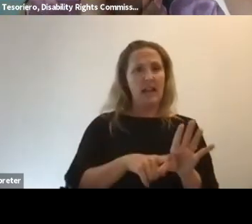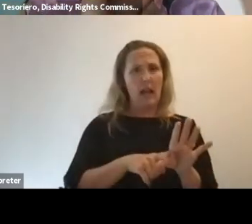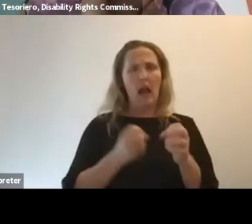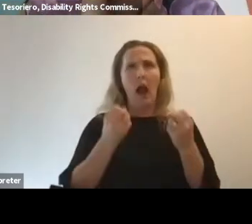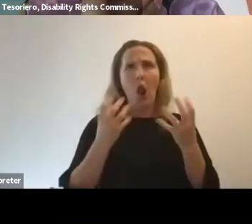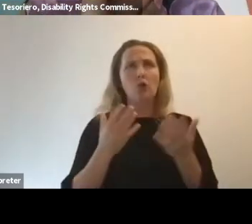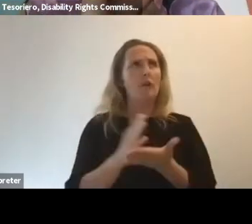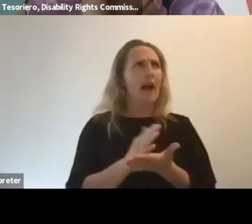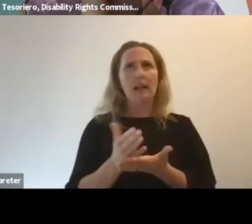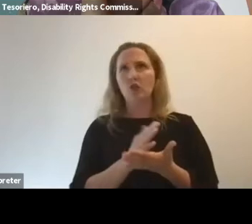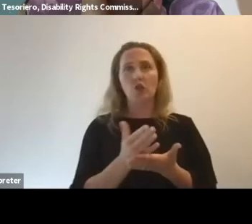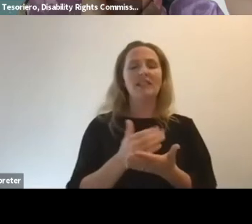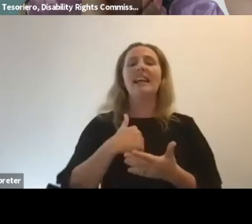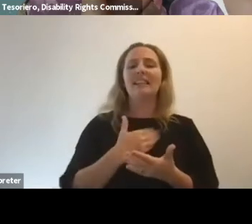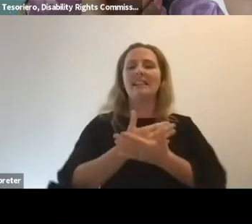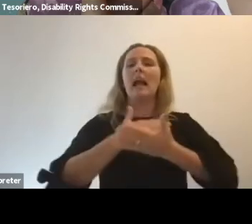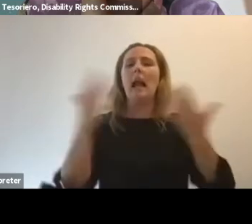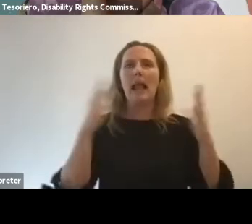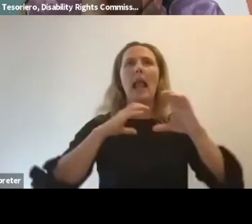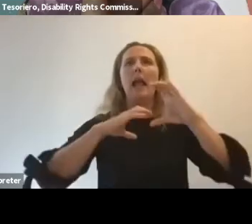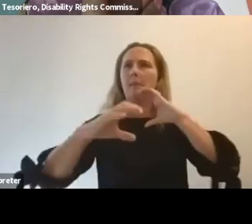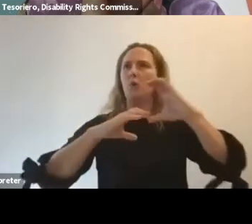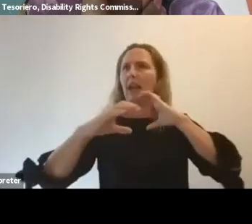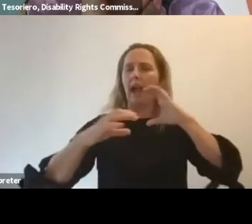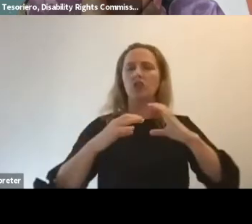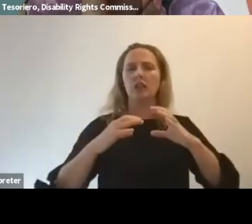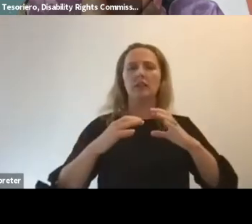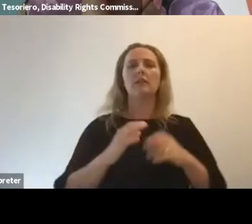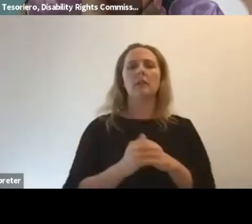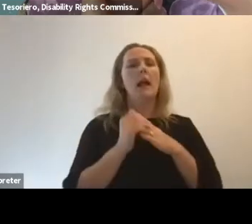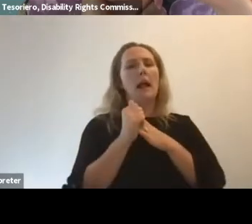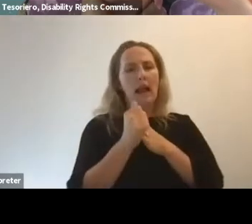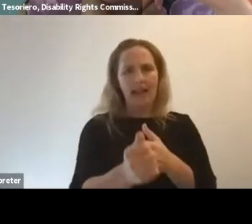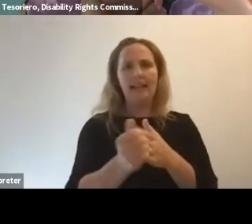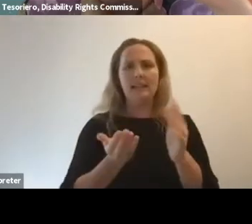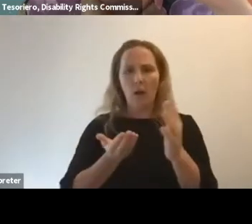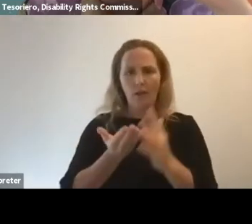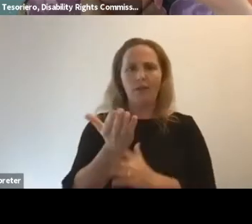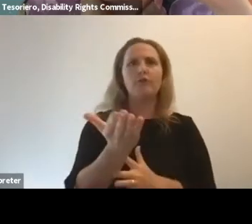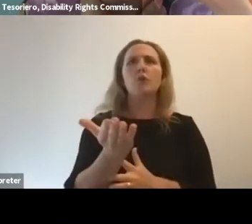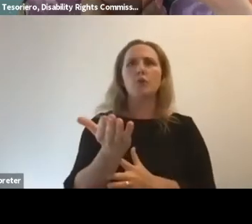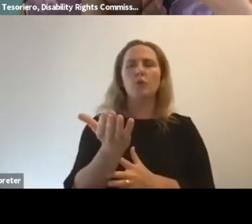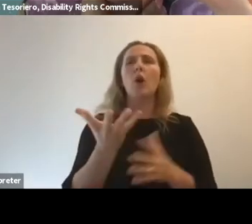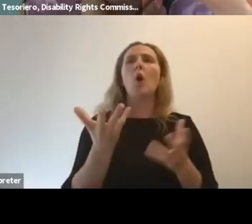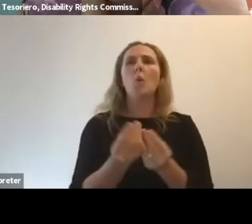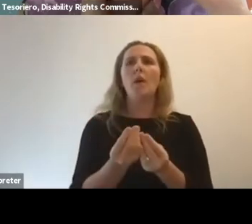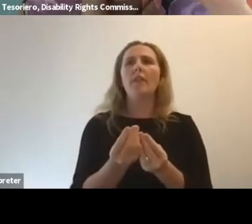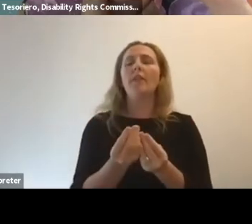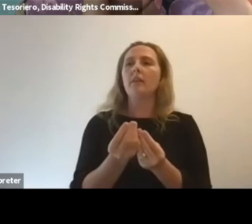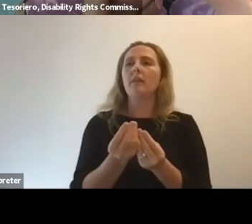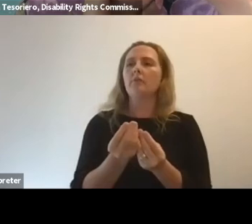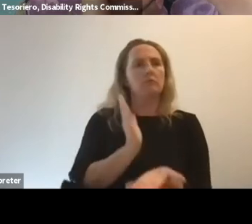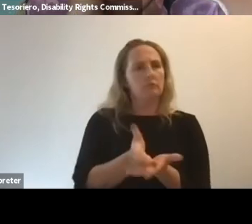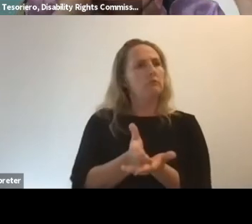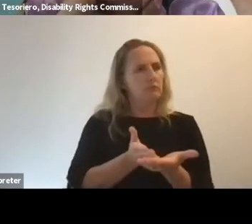good, clear communications and being able to lead through certainty. And I think the other one